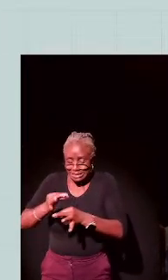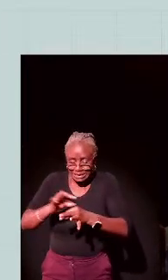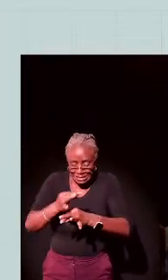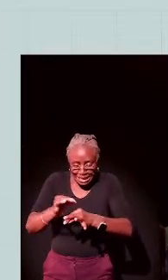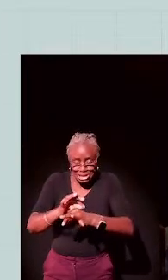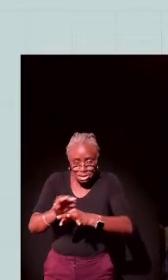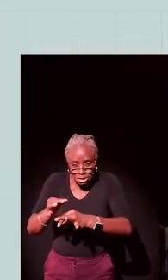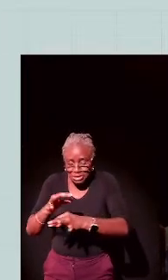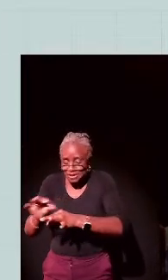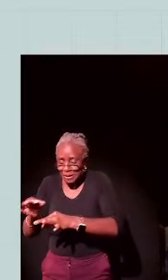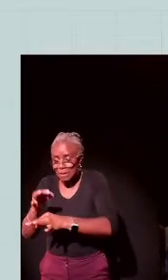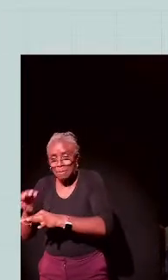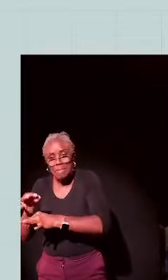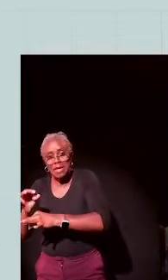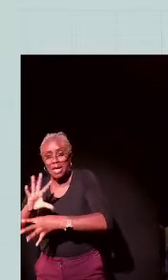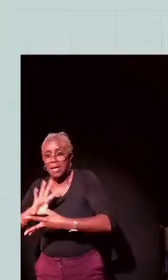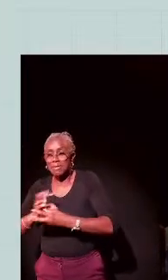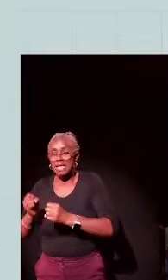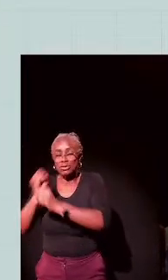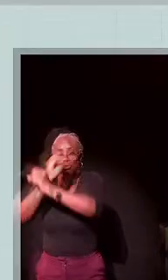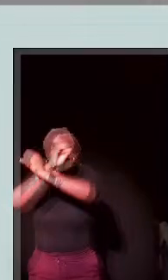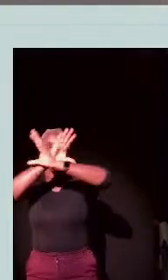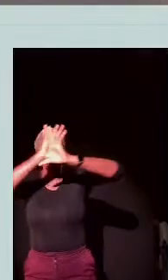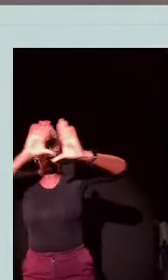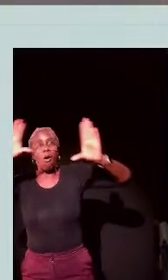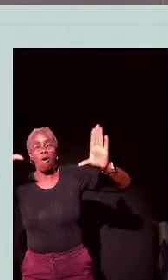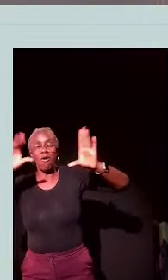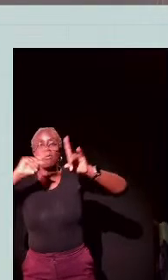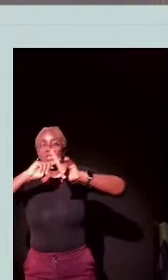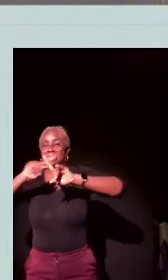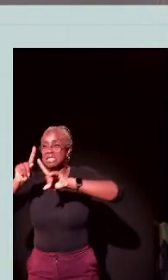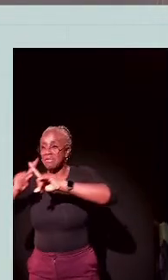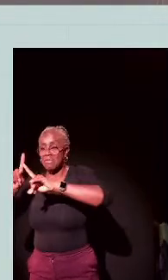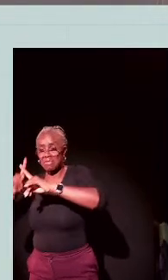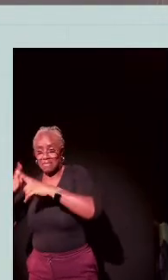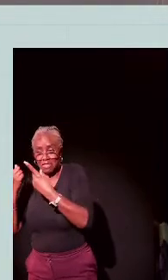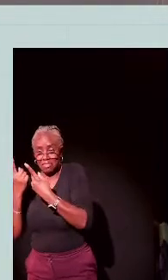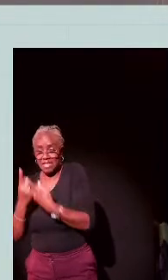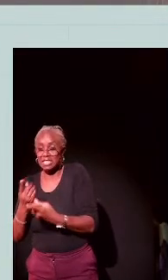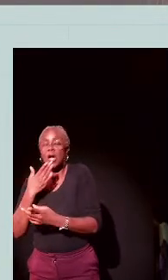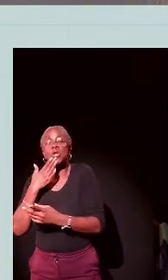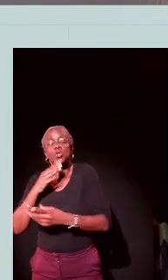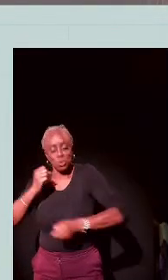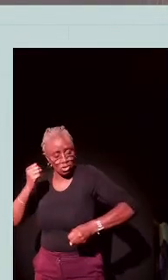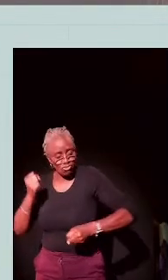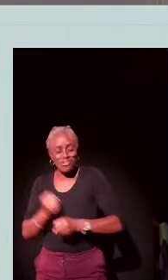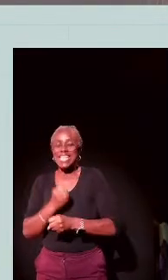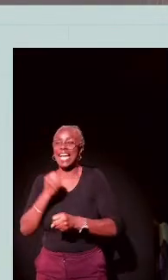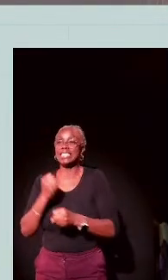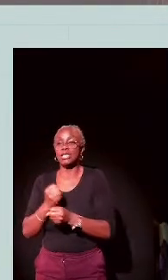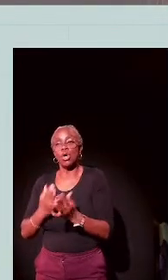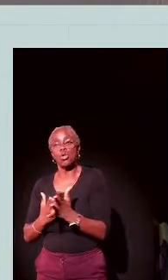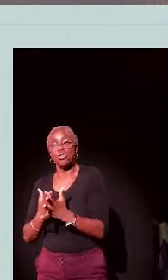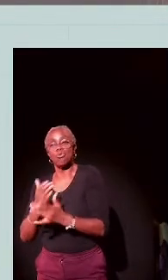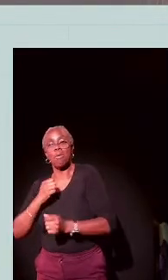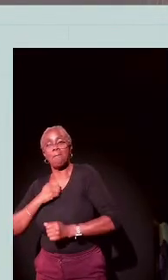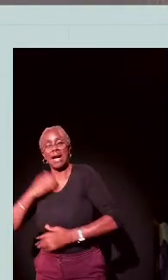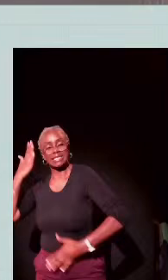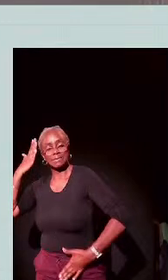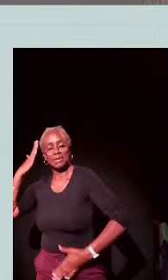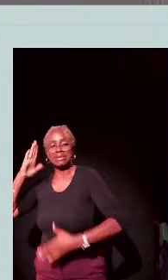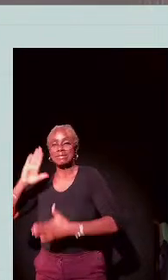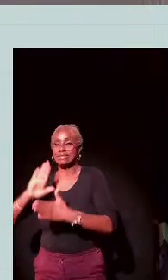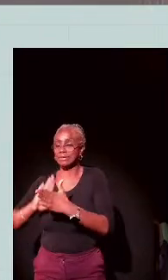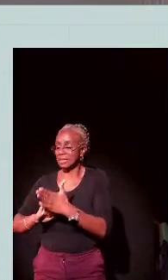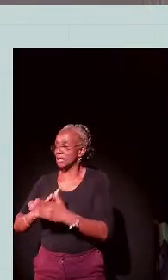This is just an overview of all the prototypes I did over the course of that experimentation. Around here, you can